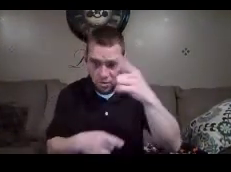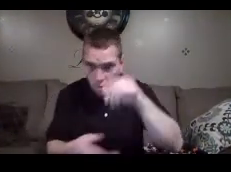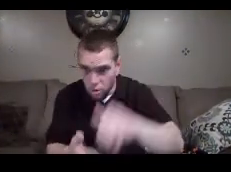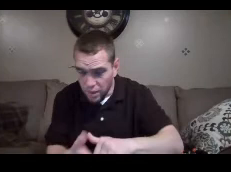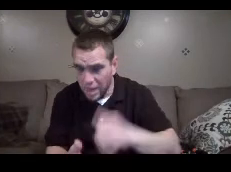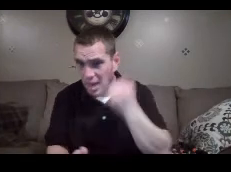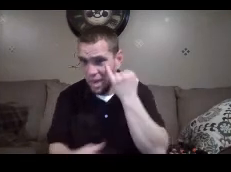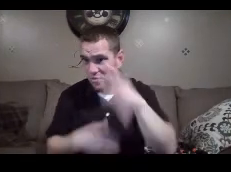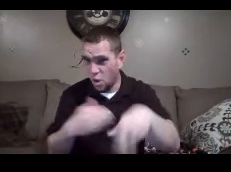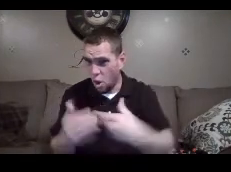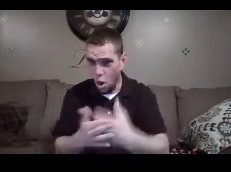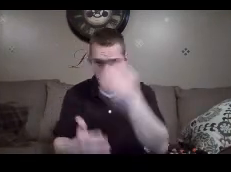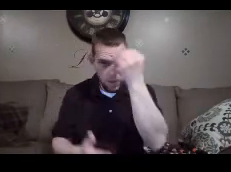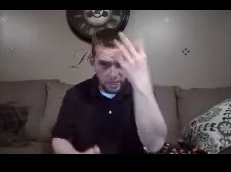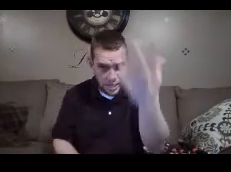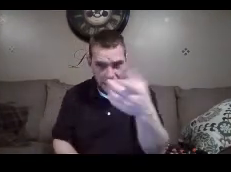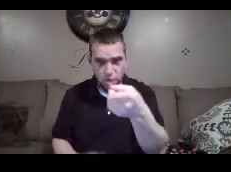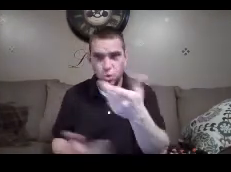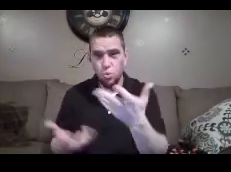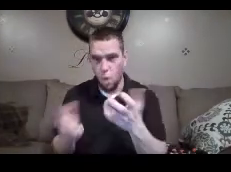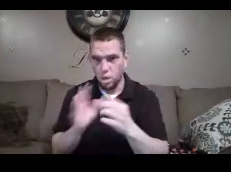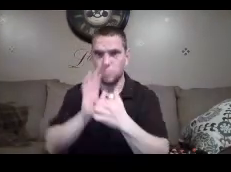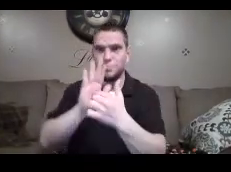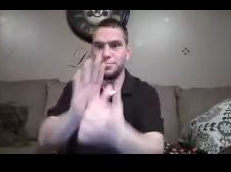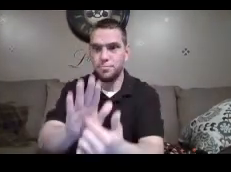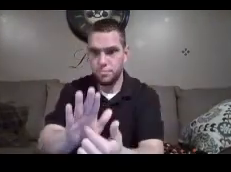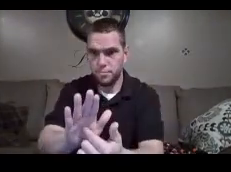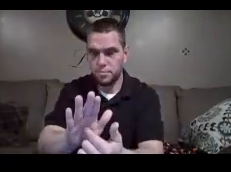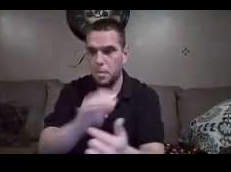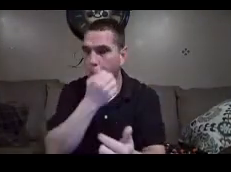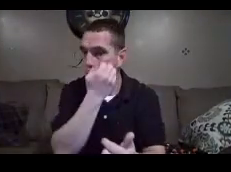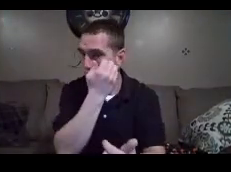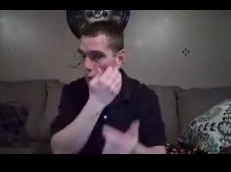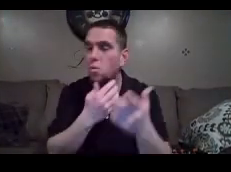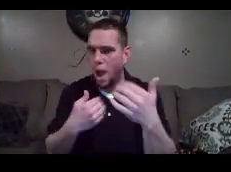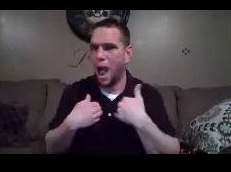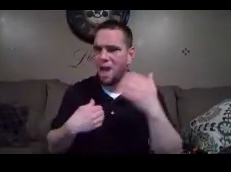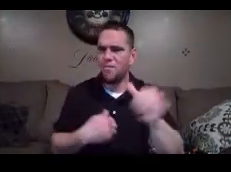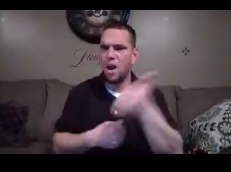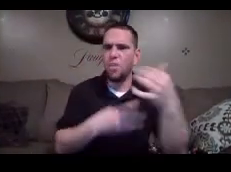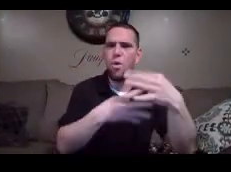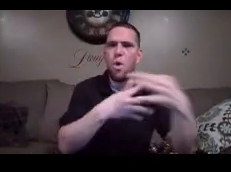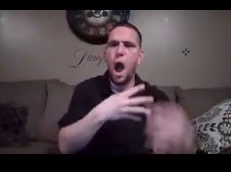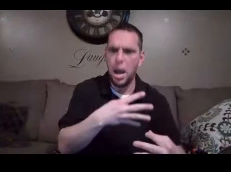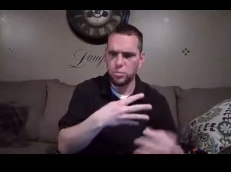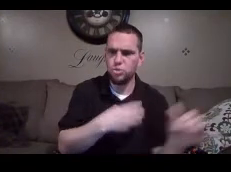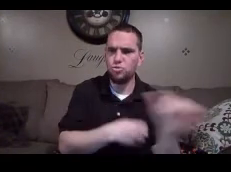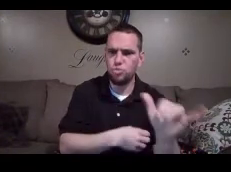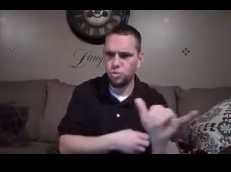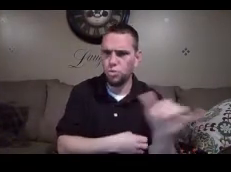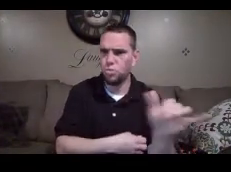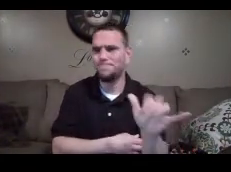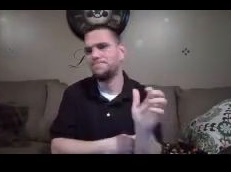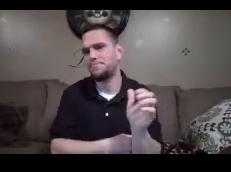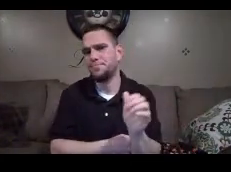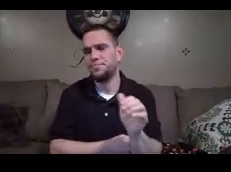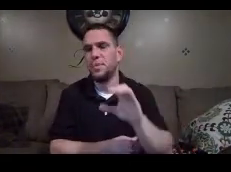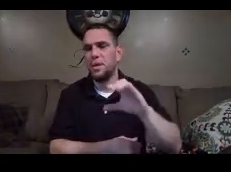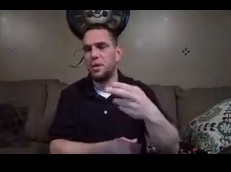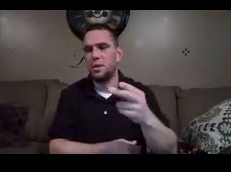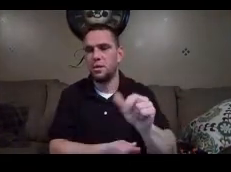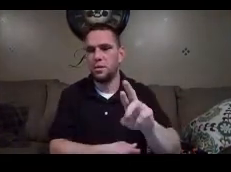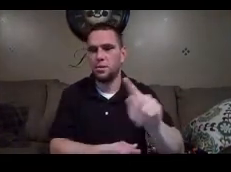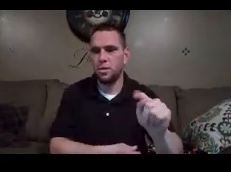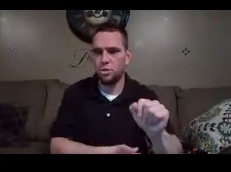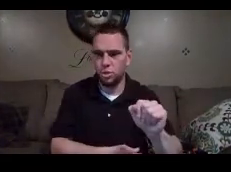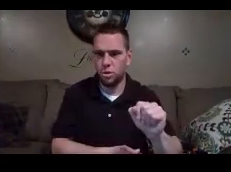that you're trying to convey, then there are other ways to convey that. For example, you know, charts oftentimes are based off of